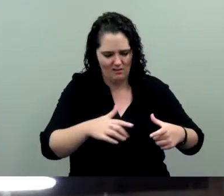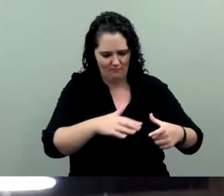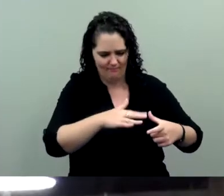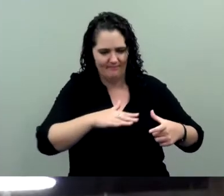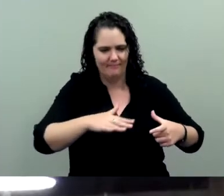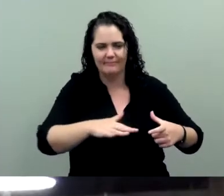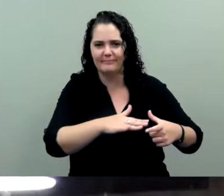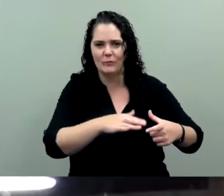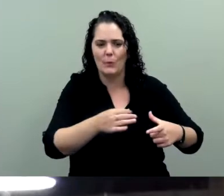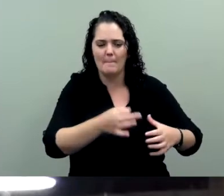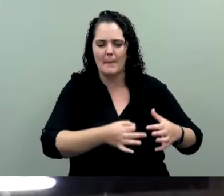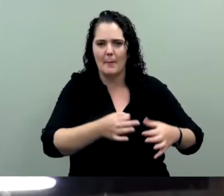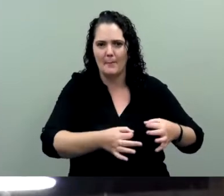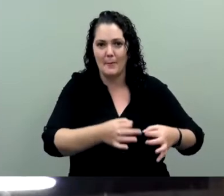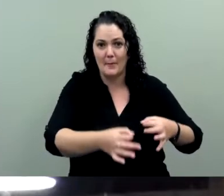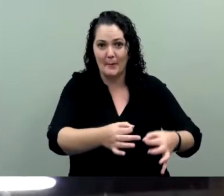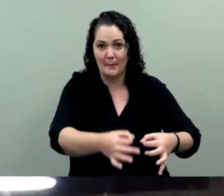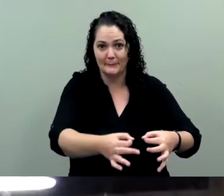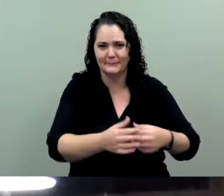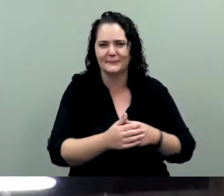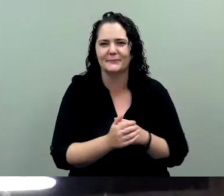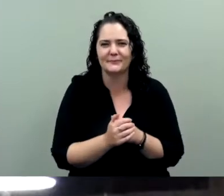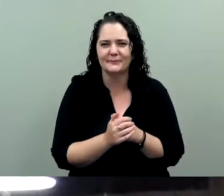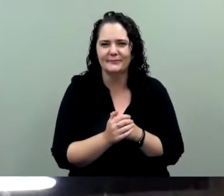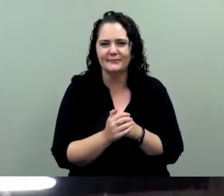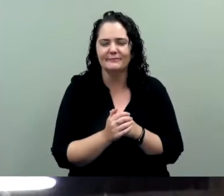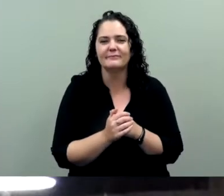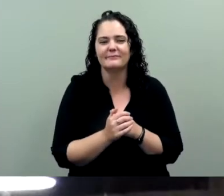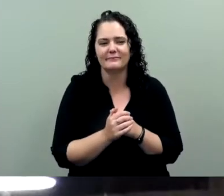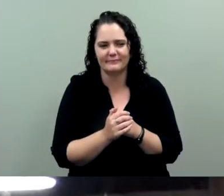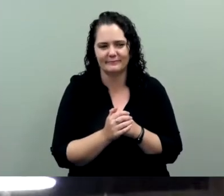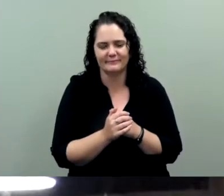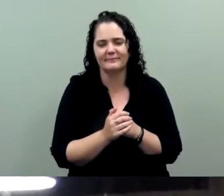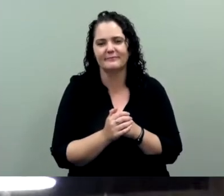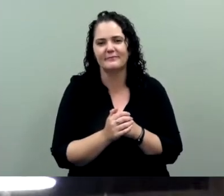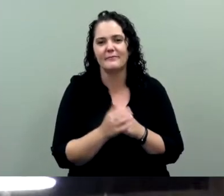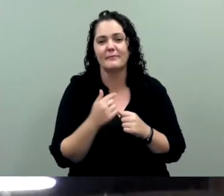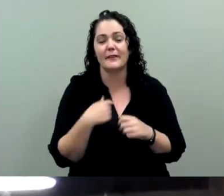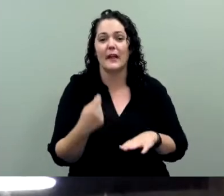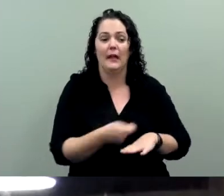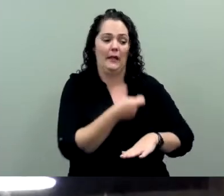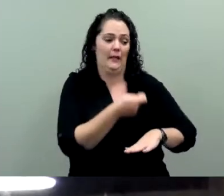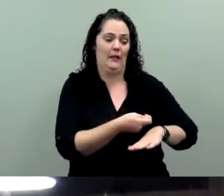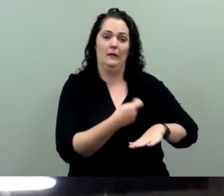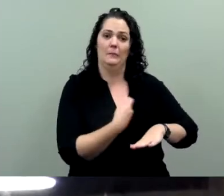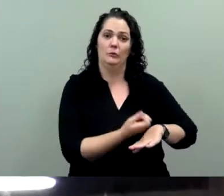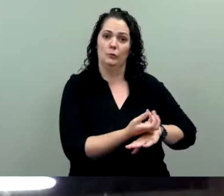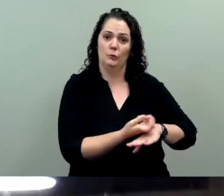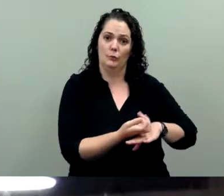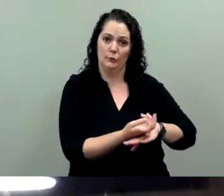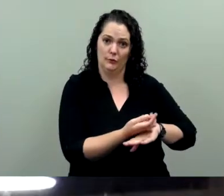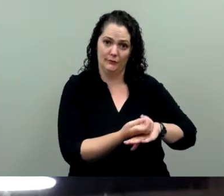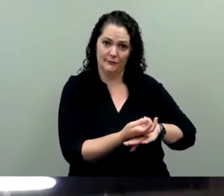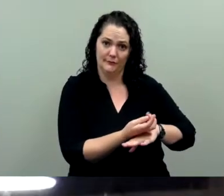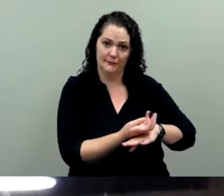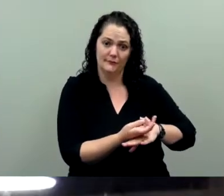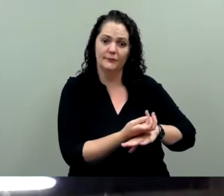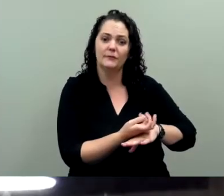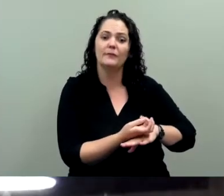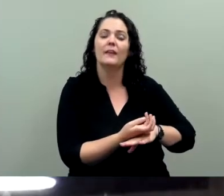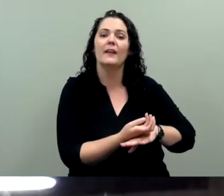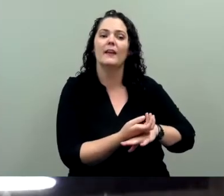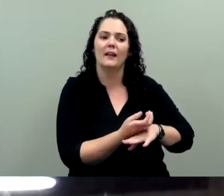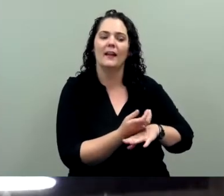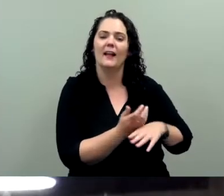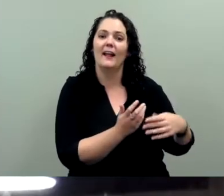are sitting in there. All right, so I'm gonna go ahead and put this on my little stove here off to the side, and I'm gonna let that cook while I